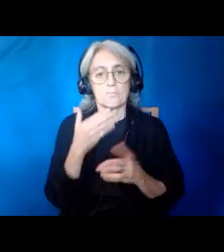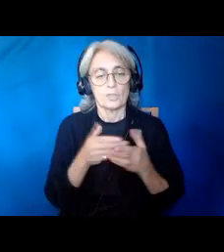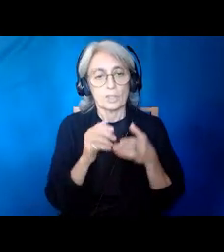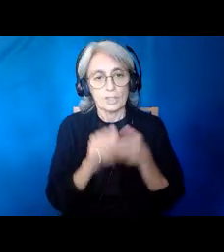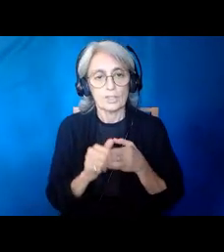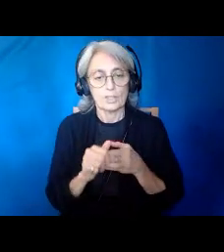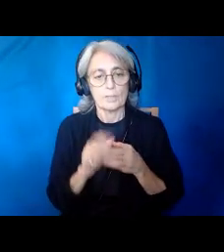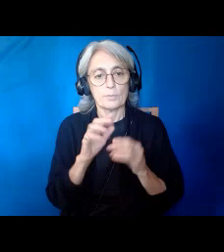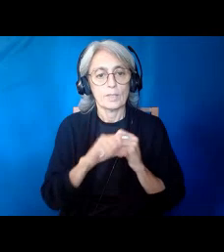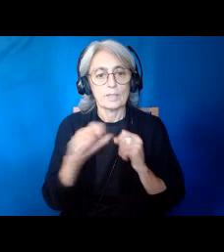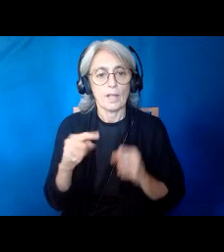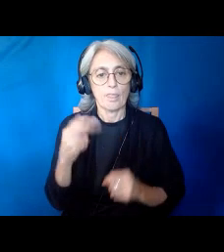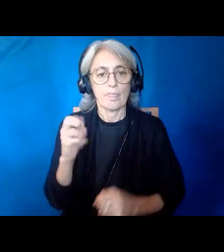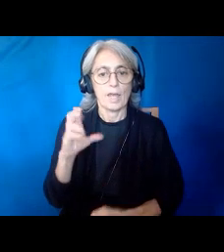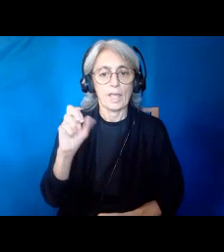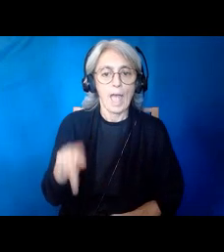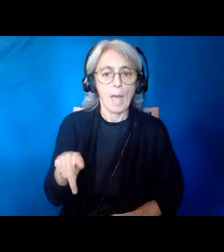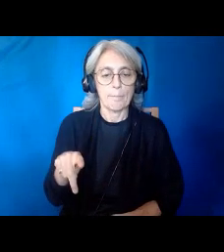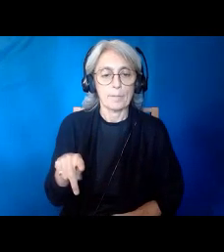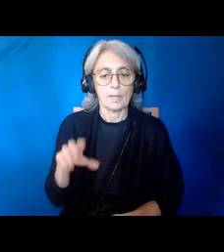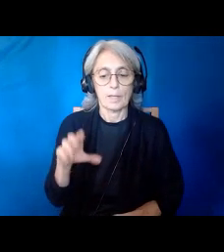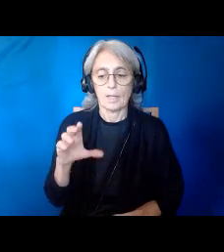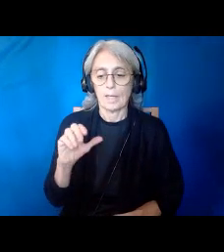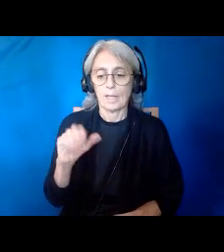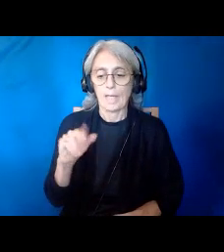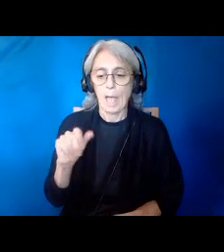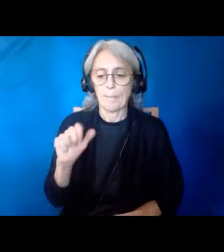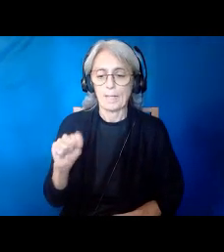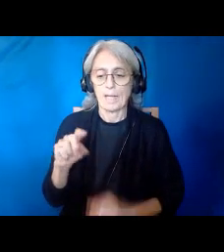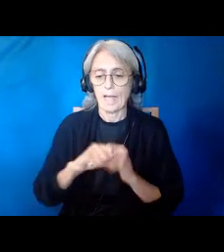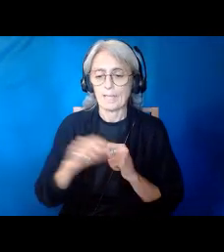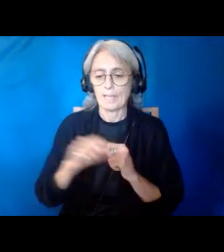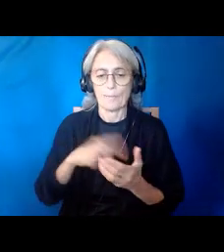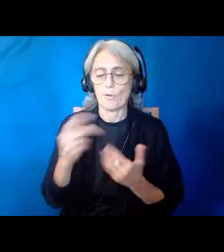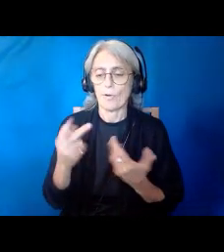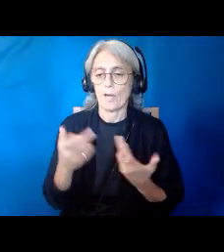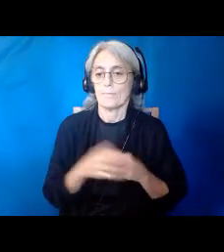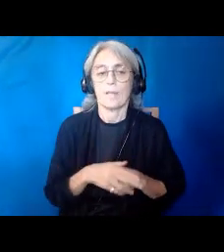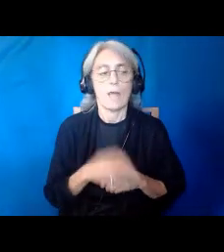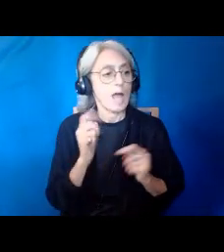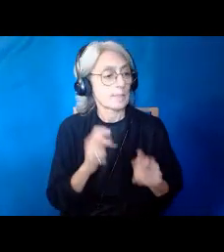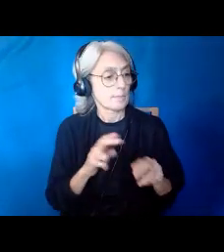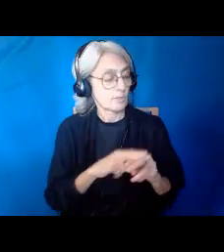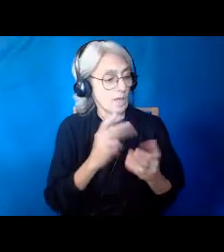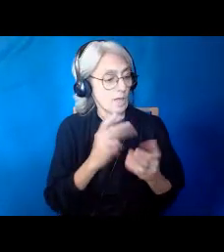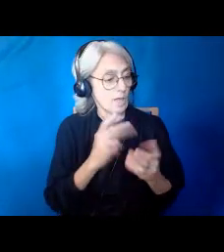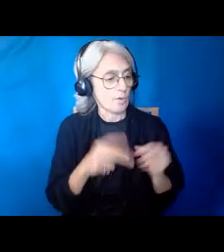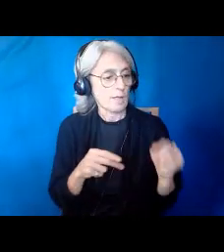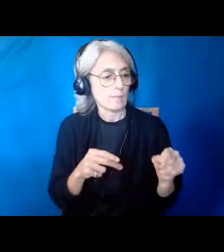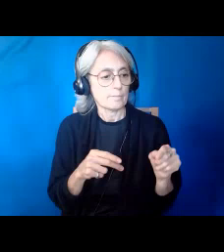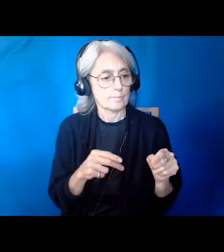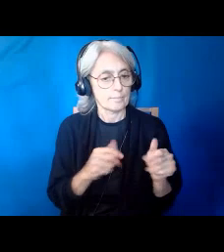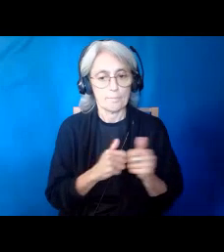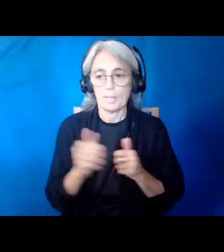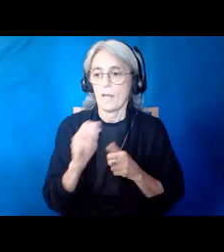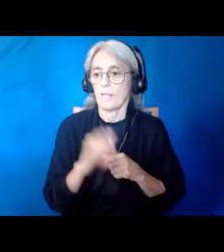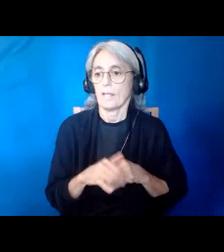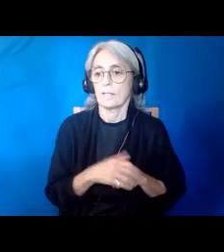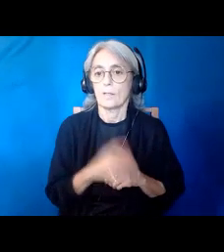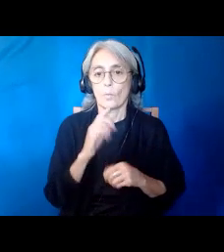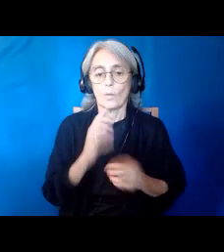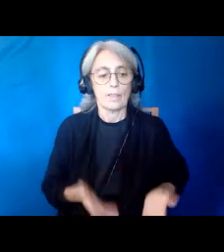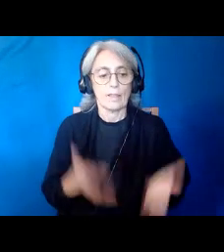CAP and what we're calling now CAP and Extend program beyond the high-speed rail program that is going to be a major part of lifting up this valley. It